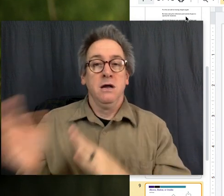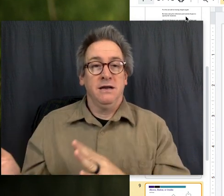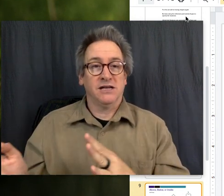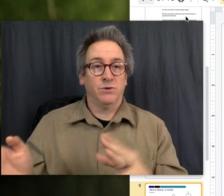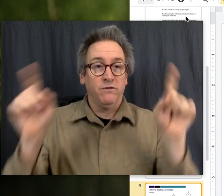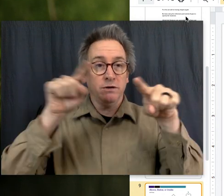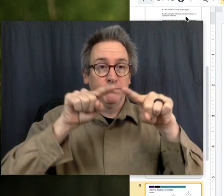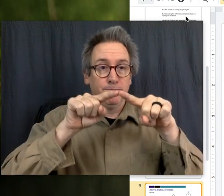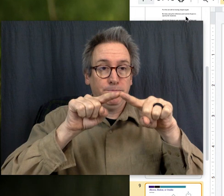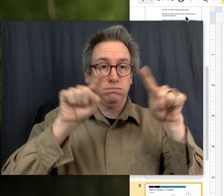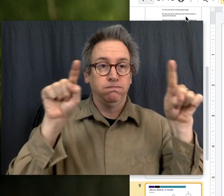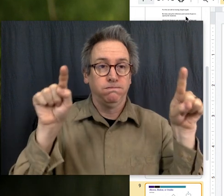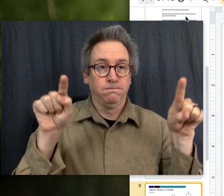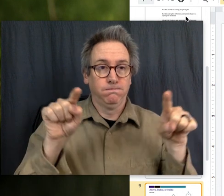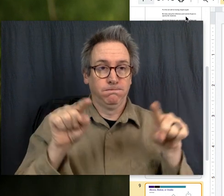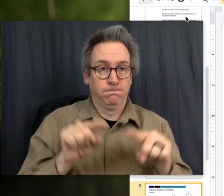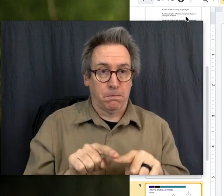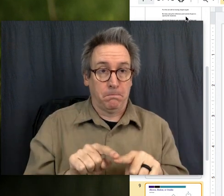Next one over.